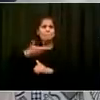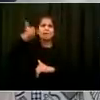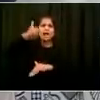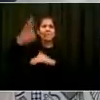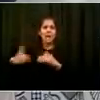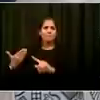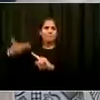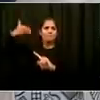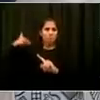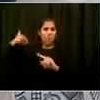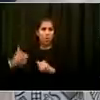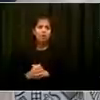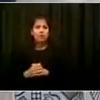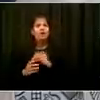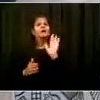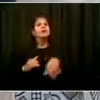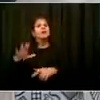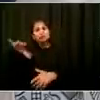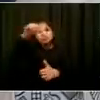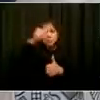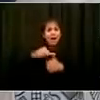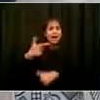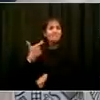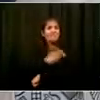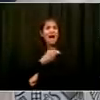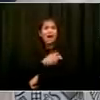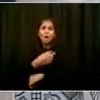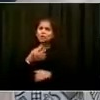coming. We couldn't say that even just a few weeks ago. Now we can